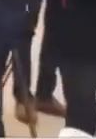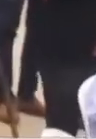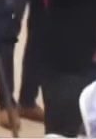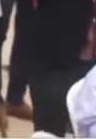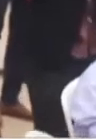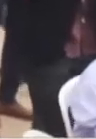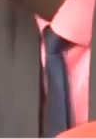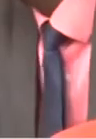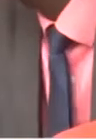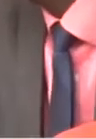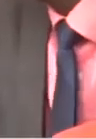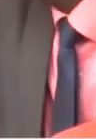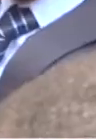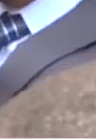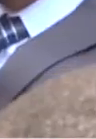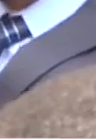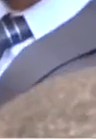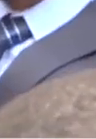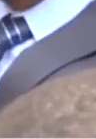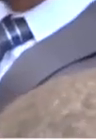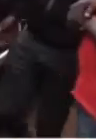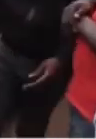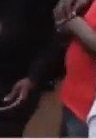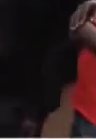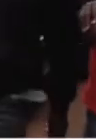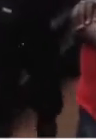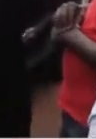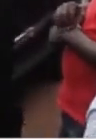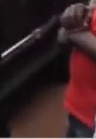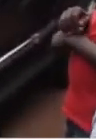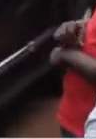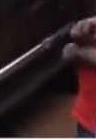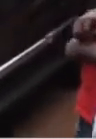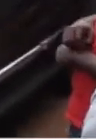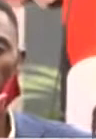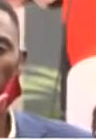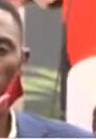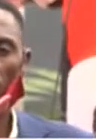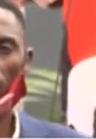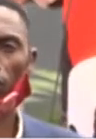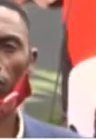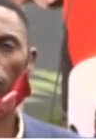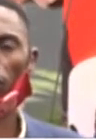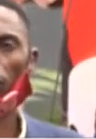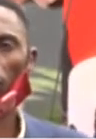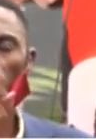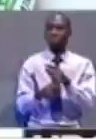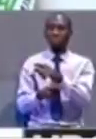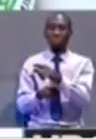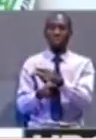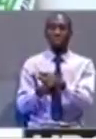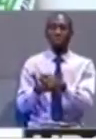not counted, the president considered them stuffed ballots that were used by the opposition to tarnish the name of the ruling